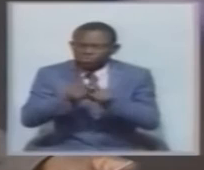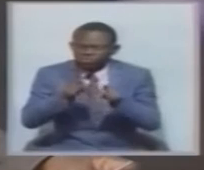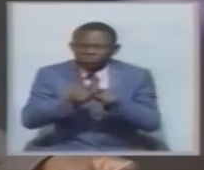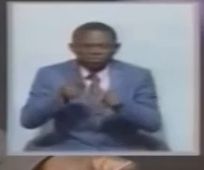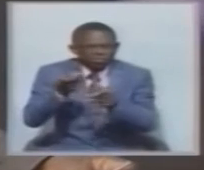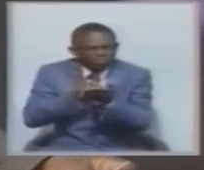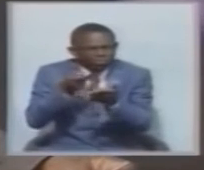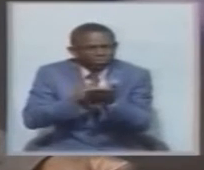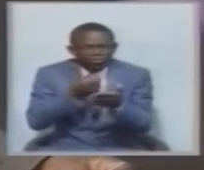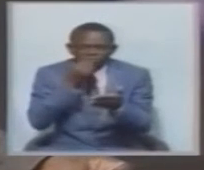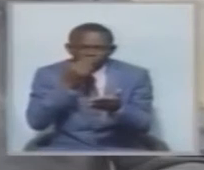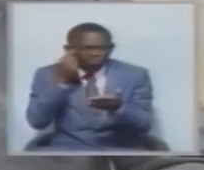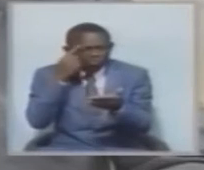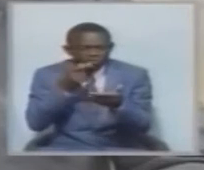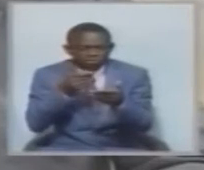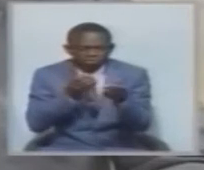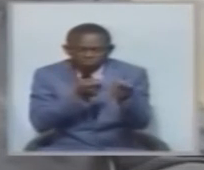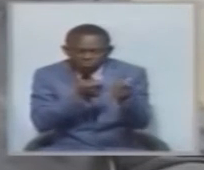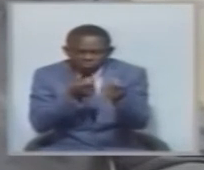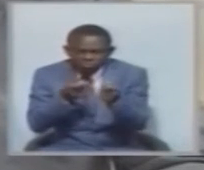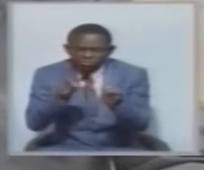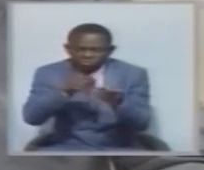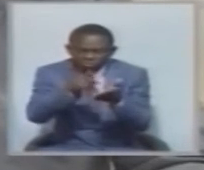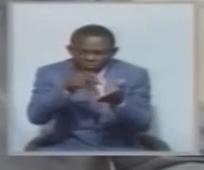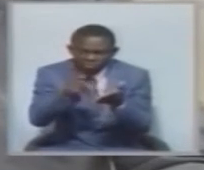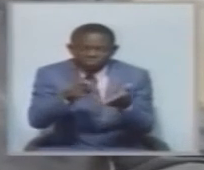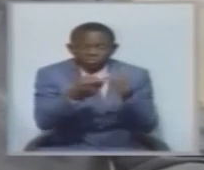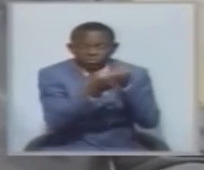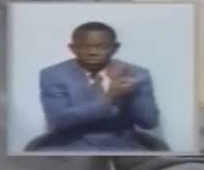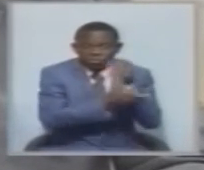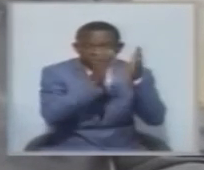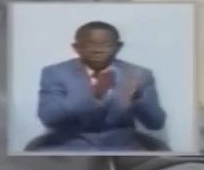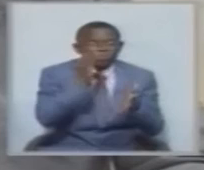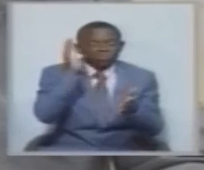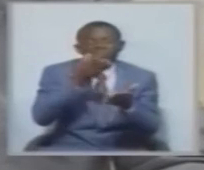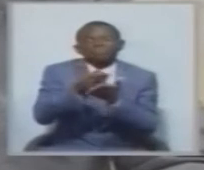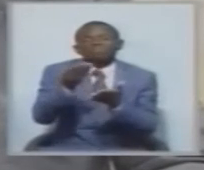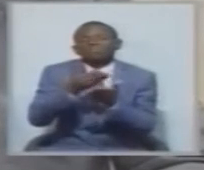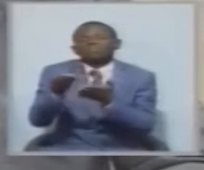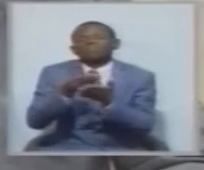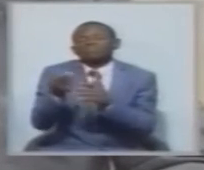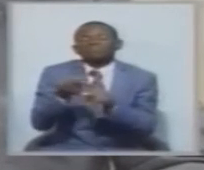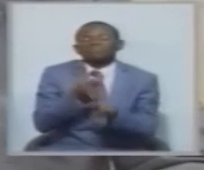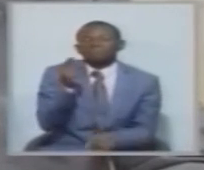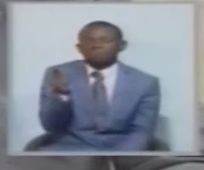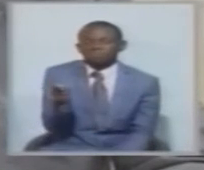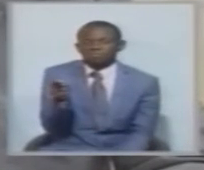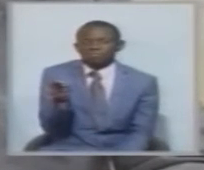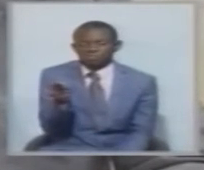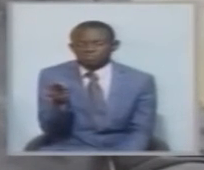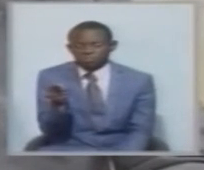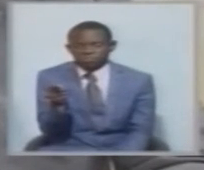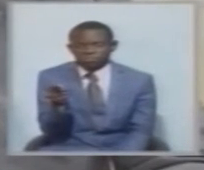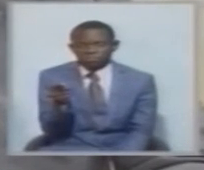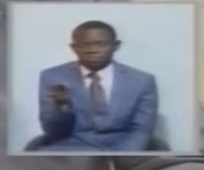They'll be able again also to benefit by, you know, getting some monies as they sell their food to the